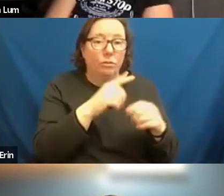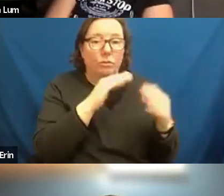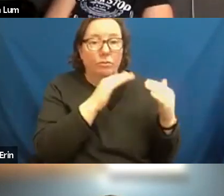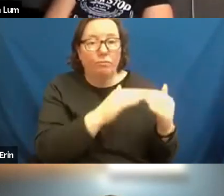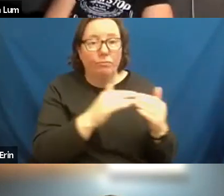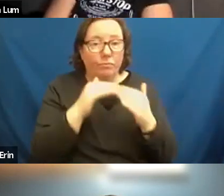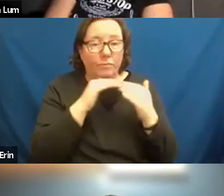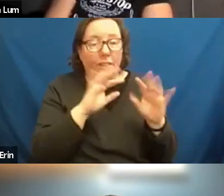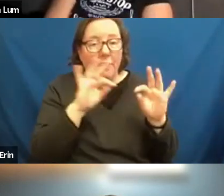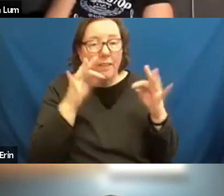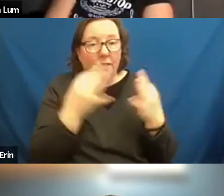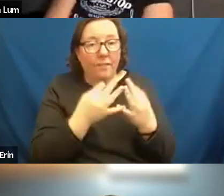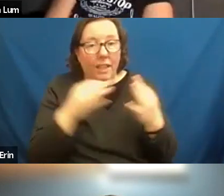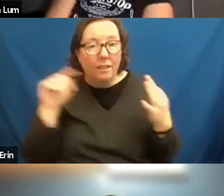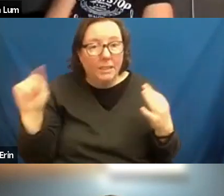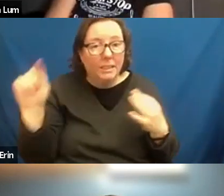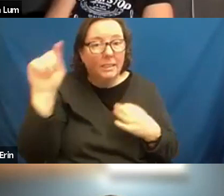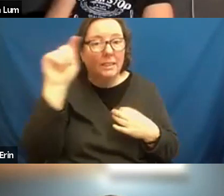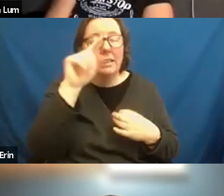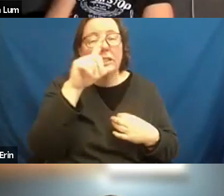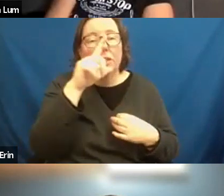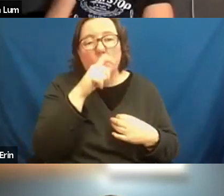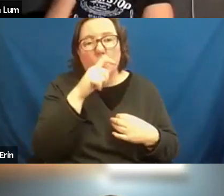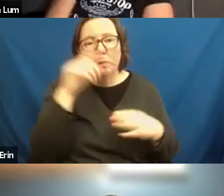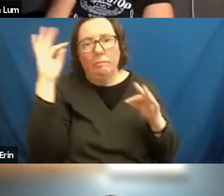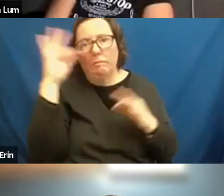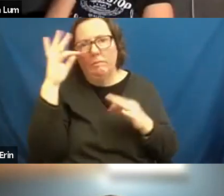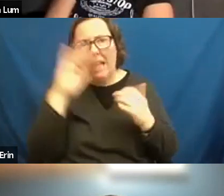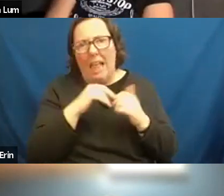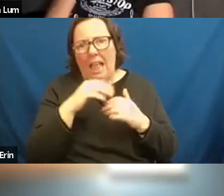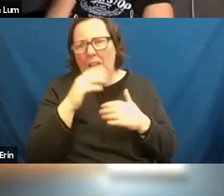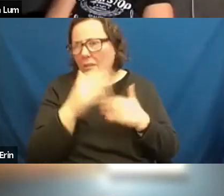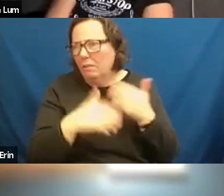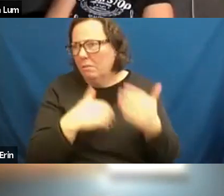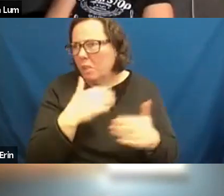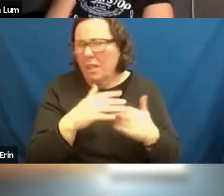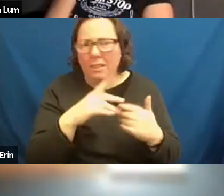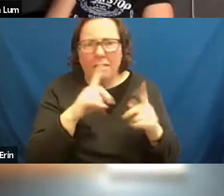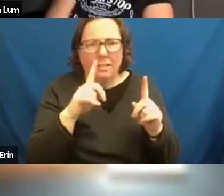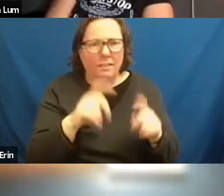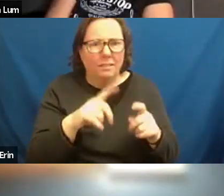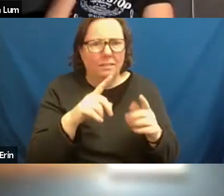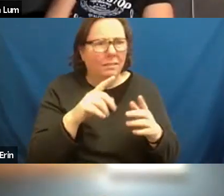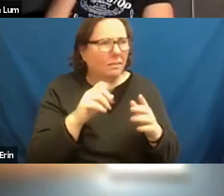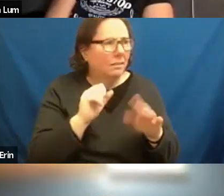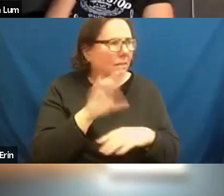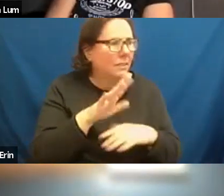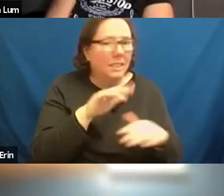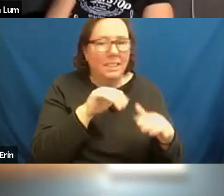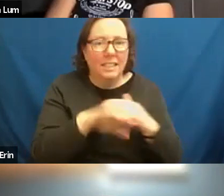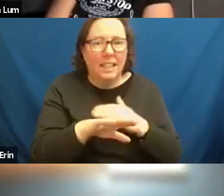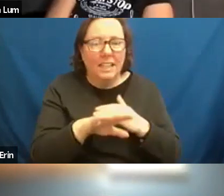that families that may not know how to, for lack of a better term, get into